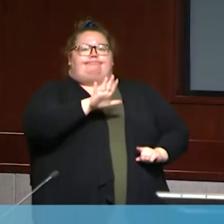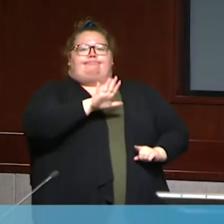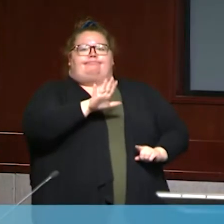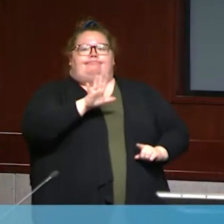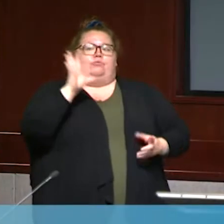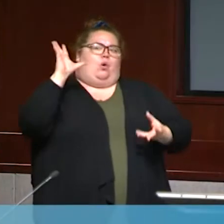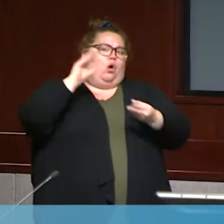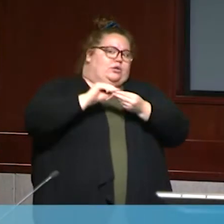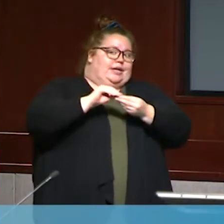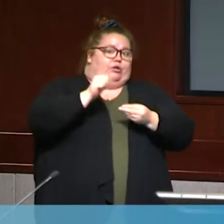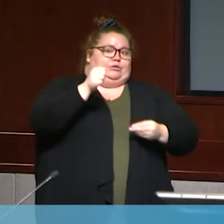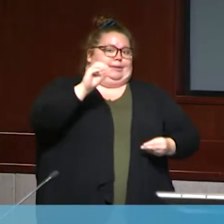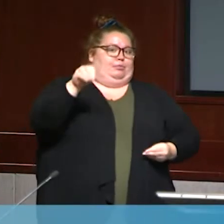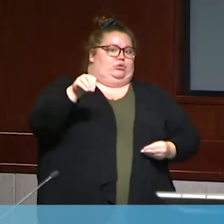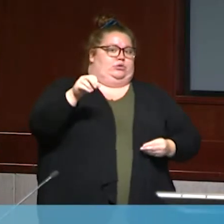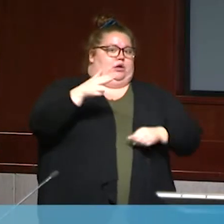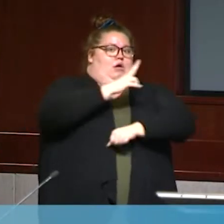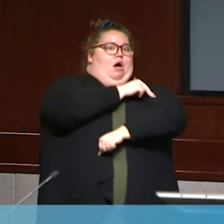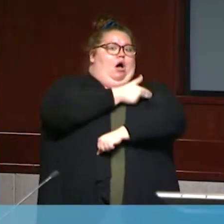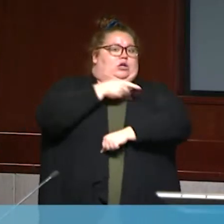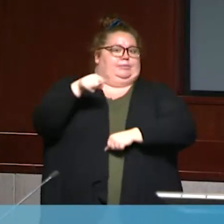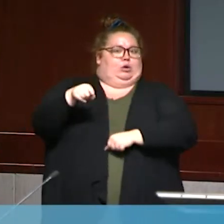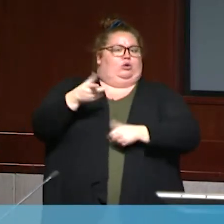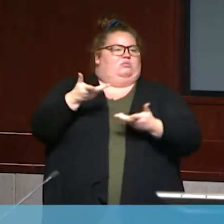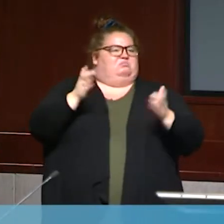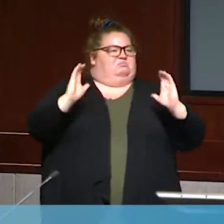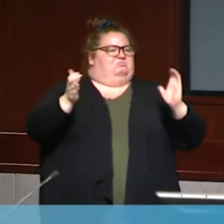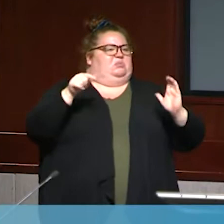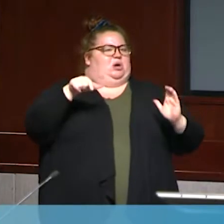overall hospitalization rate, so hopefully that will give you the comparison you're looking for.